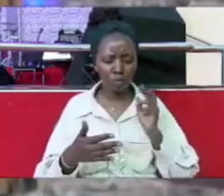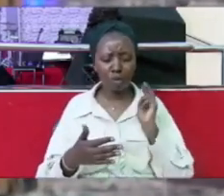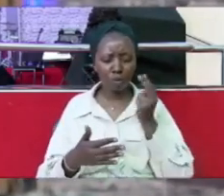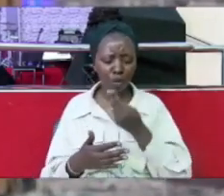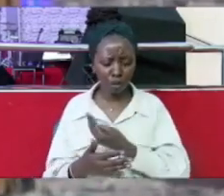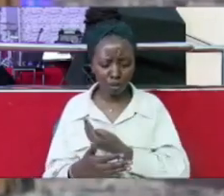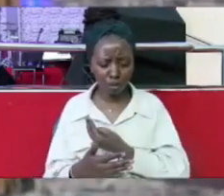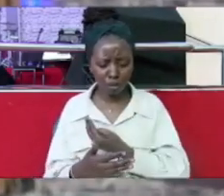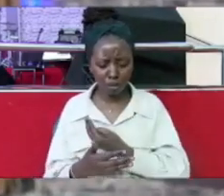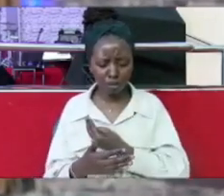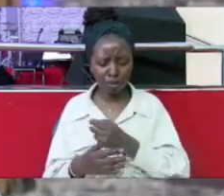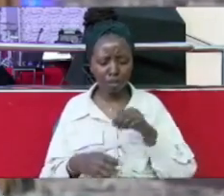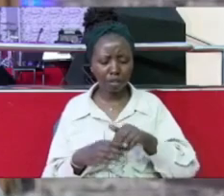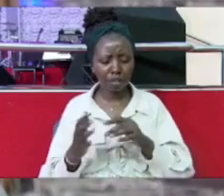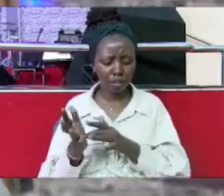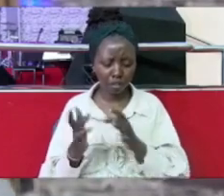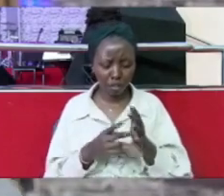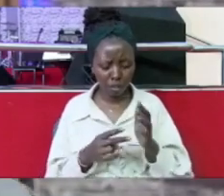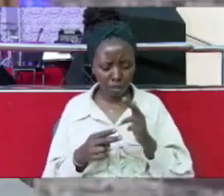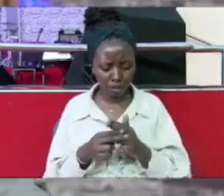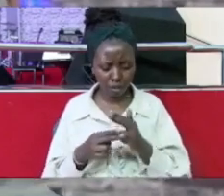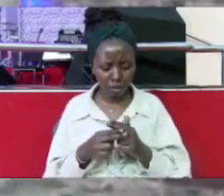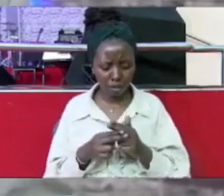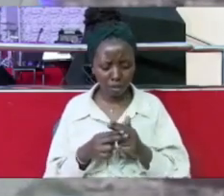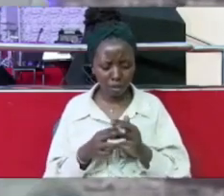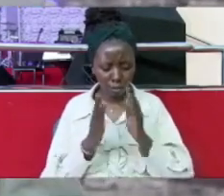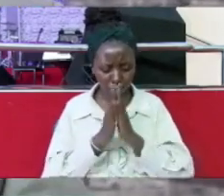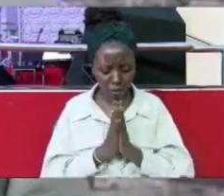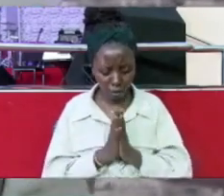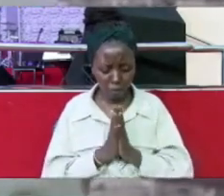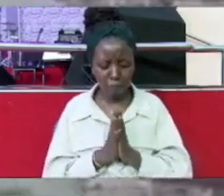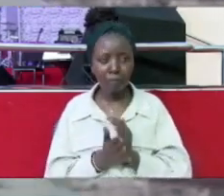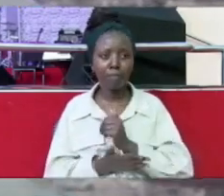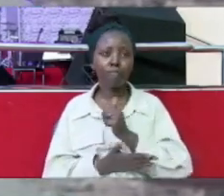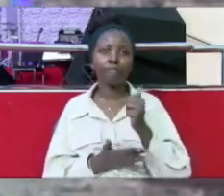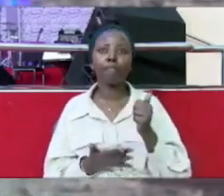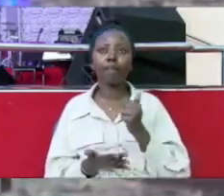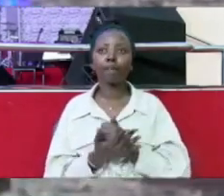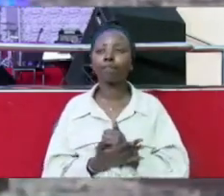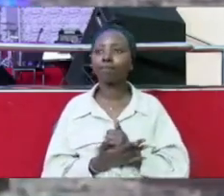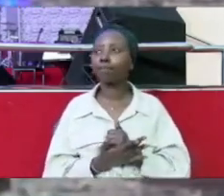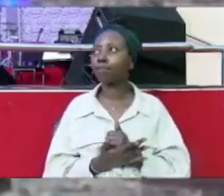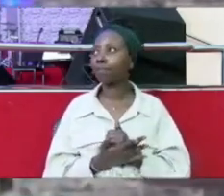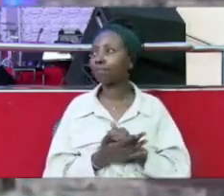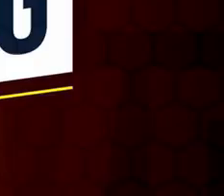In Jesus' name we pray. Katika jina Yesu tunaomba. Amen. Amen.